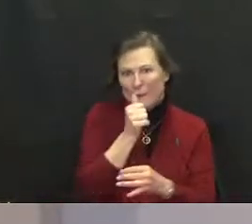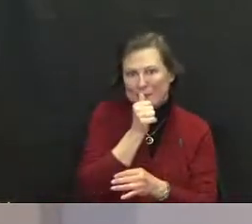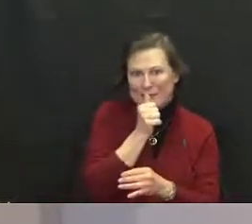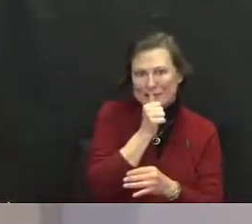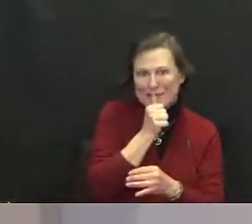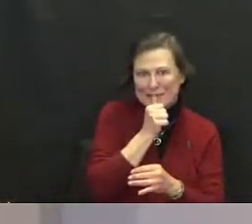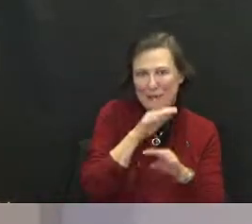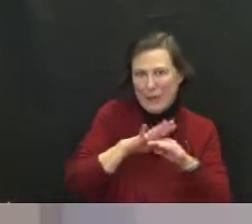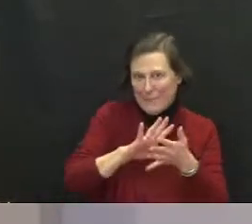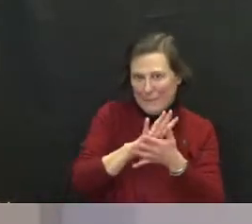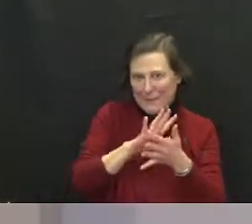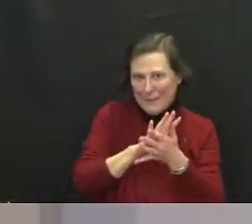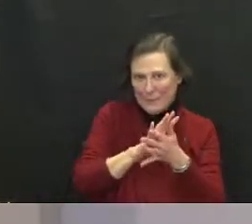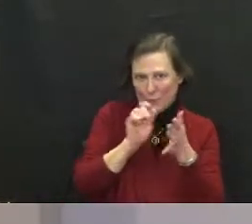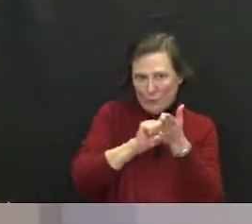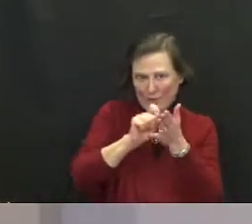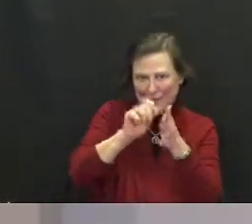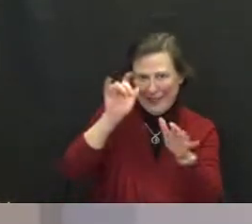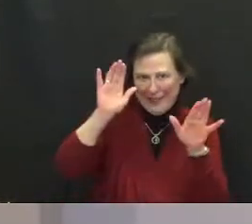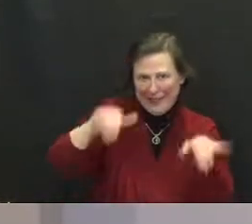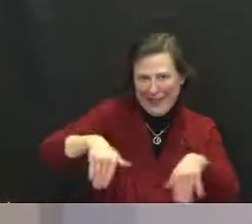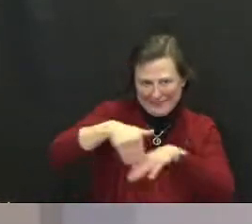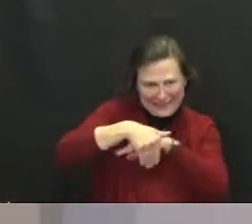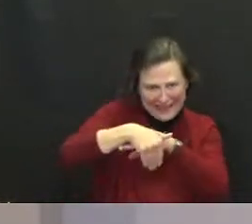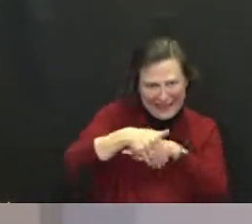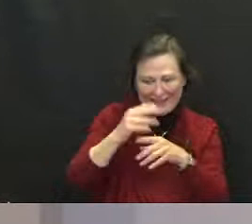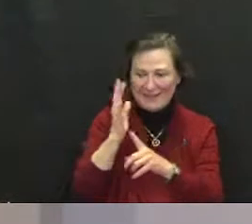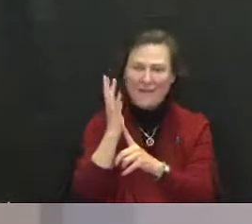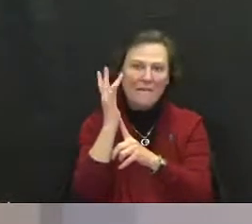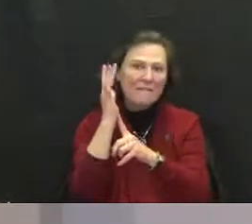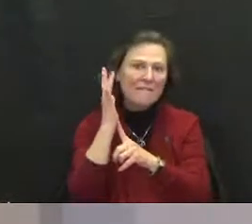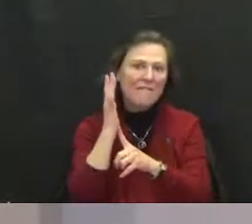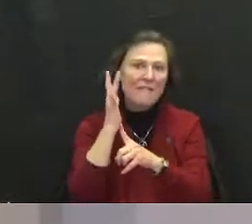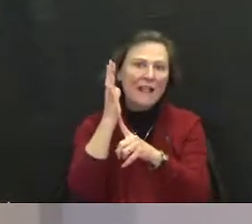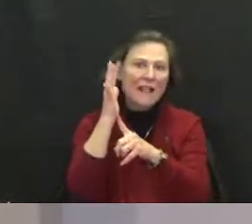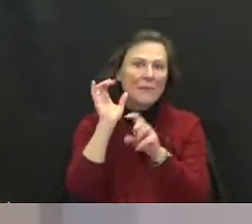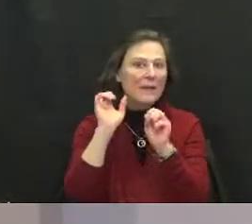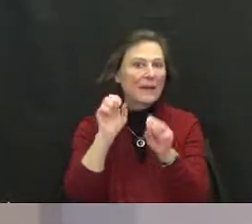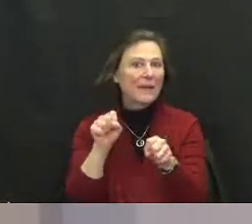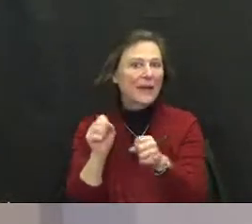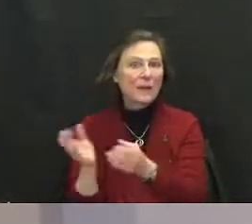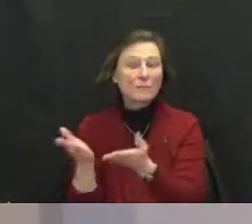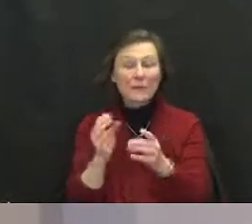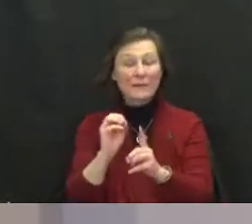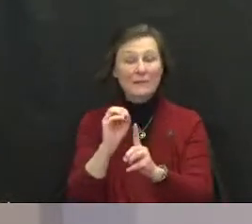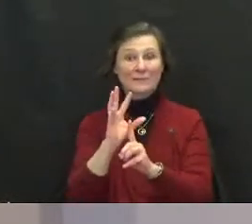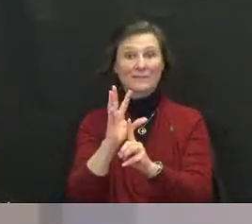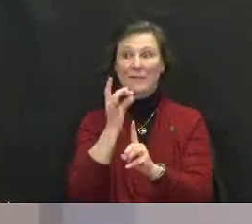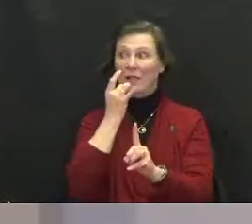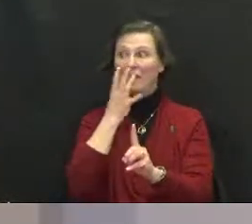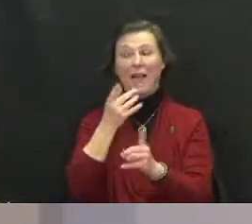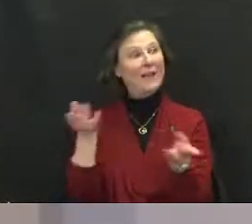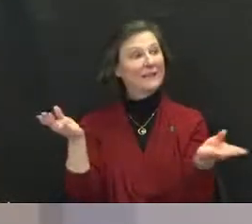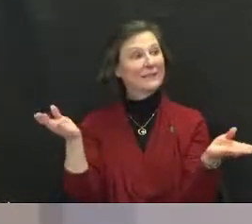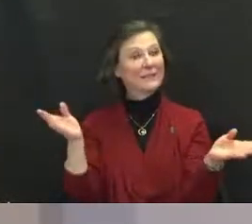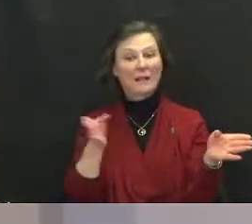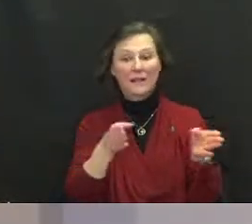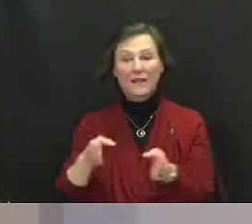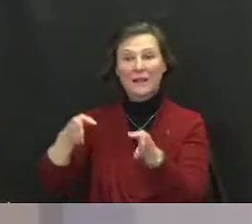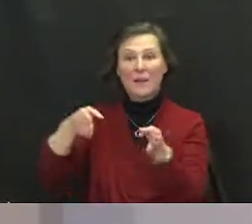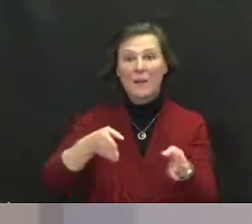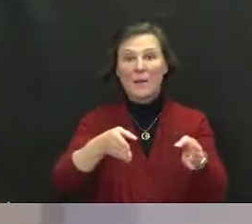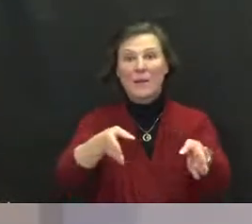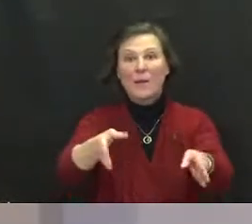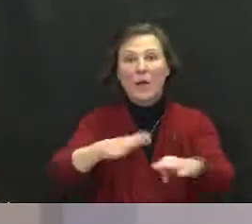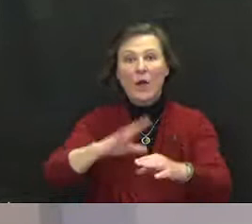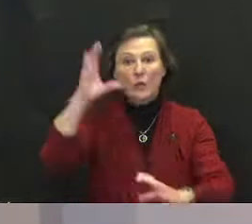at night. The flame of a candle can bring light, lighting the path on the